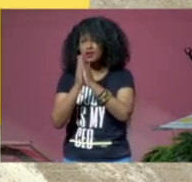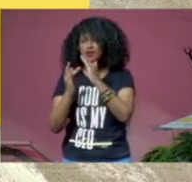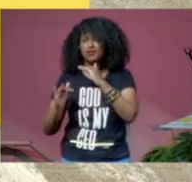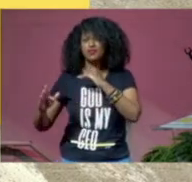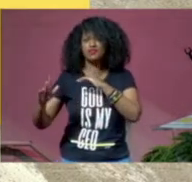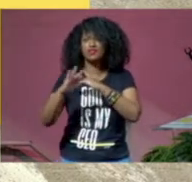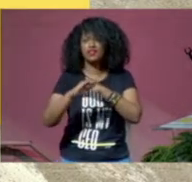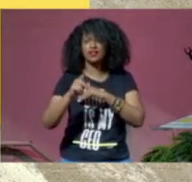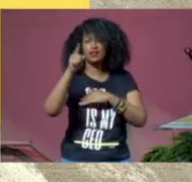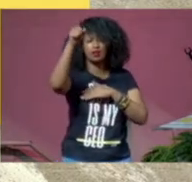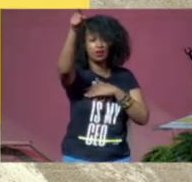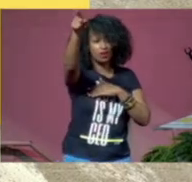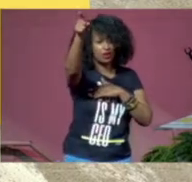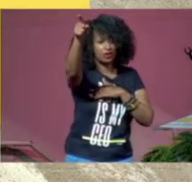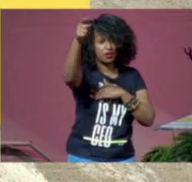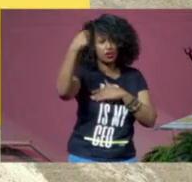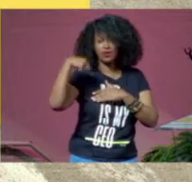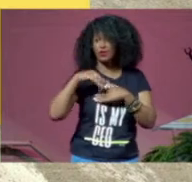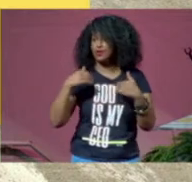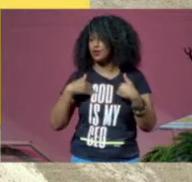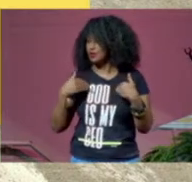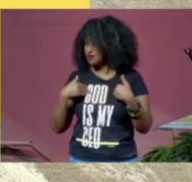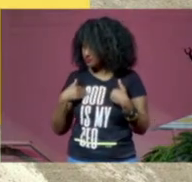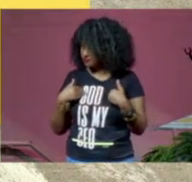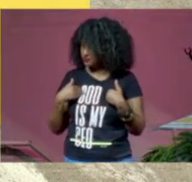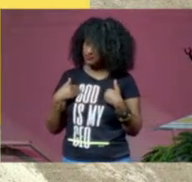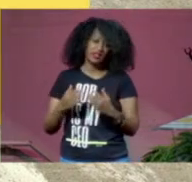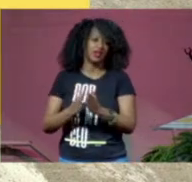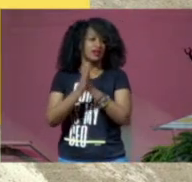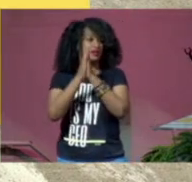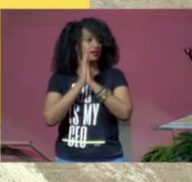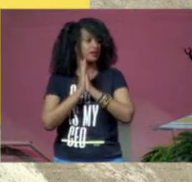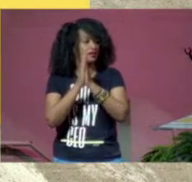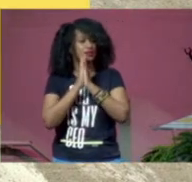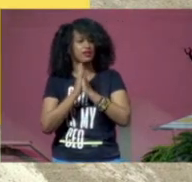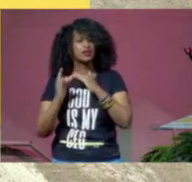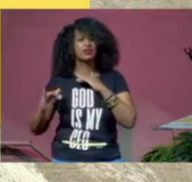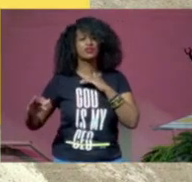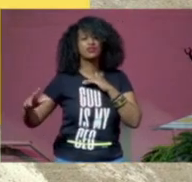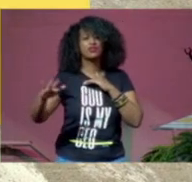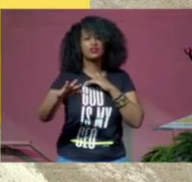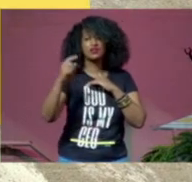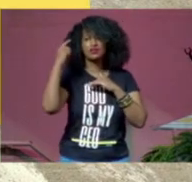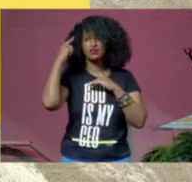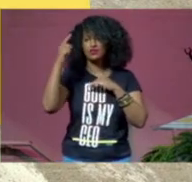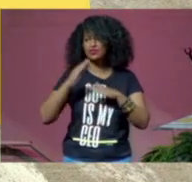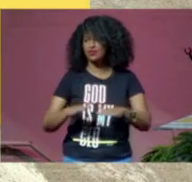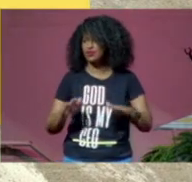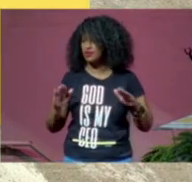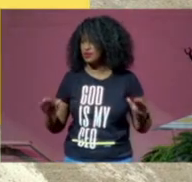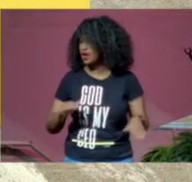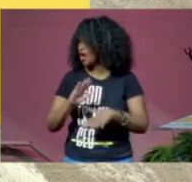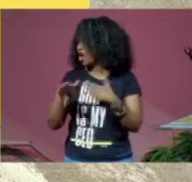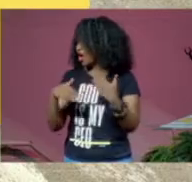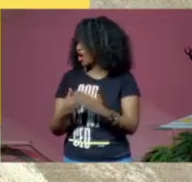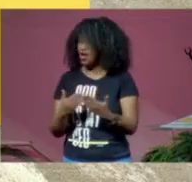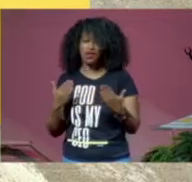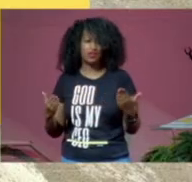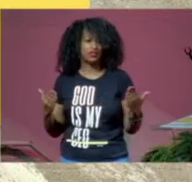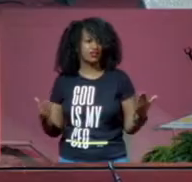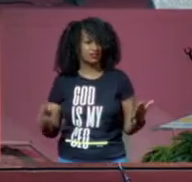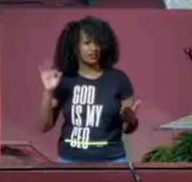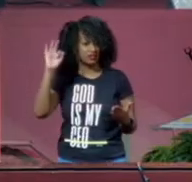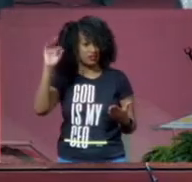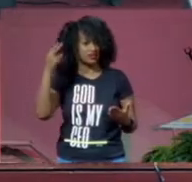plan for the development of things for our youth and our children, our inspotainment center, and all of the things that our senior